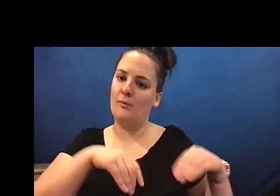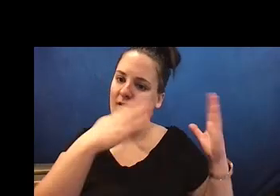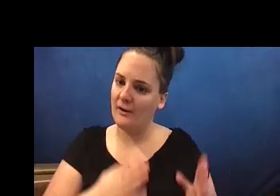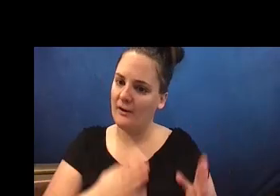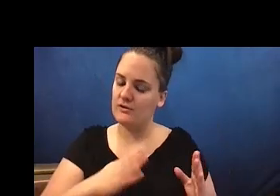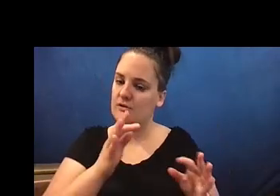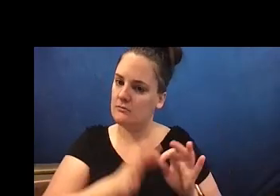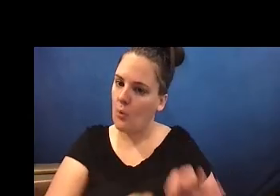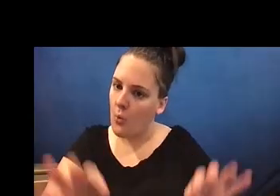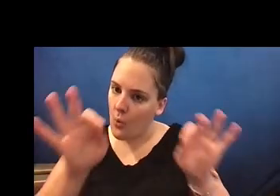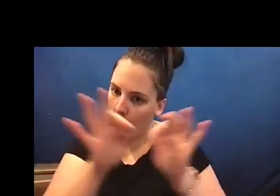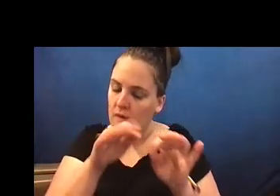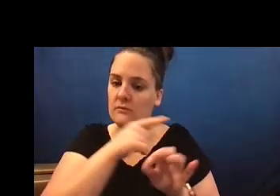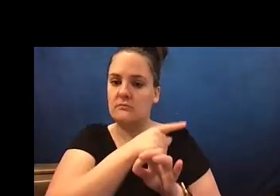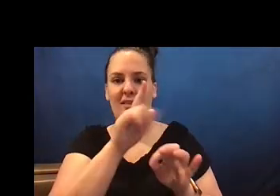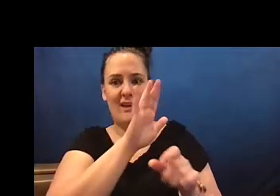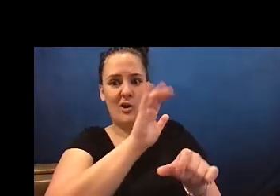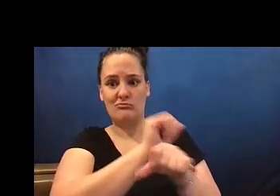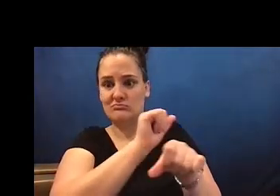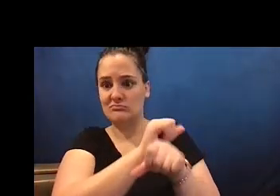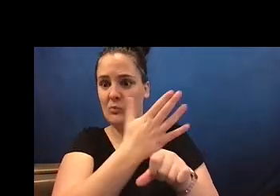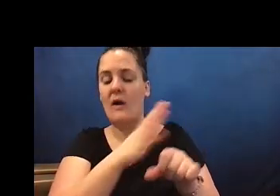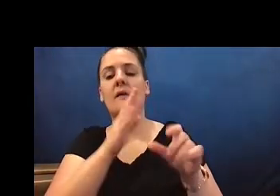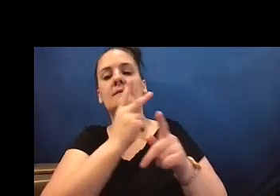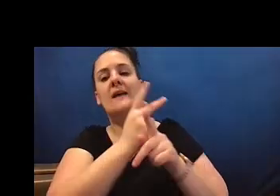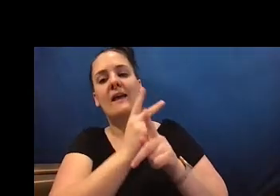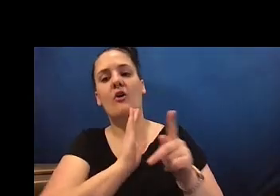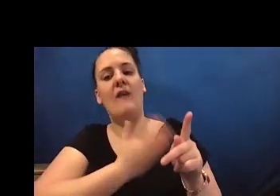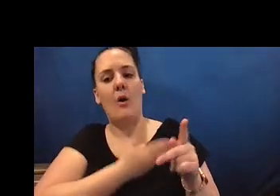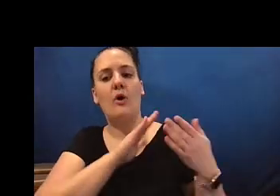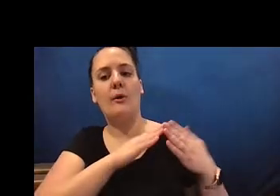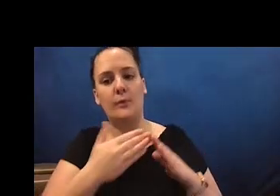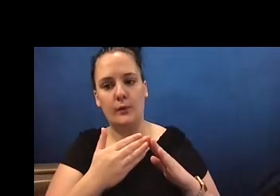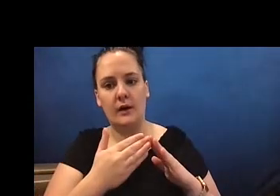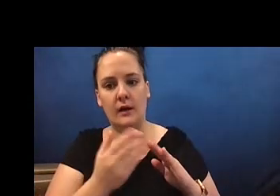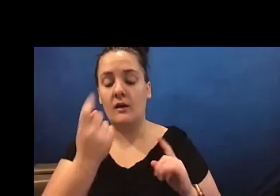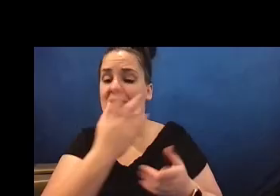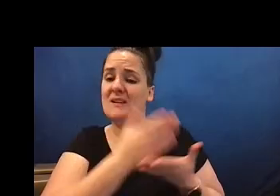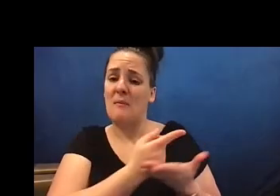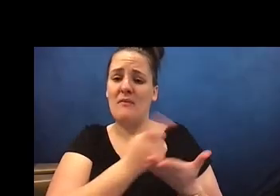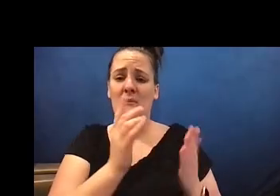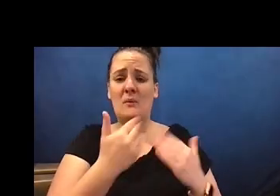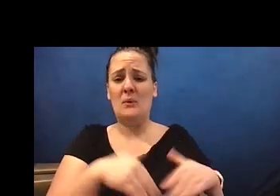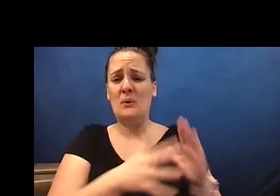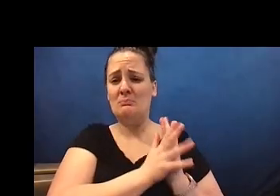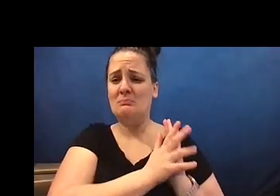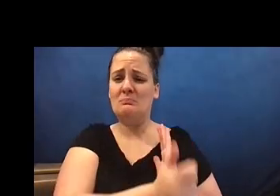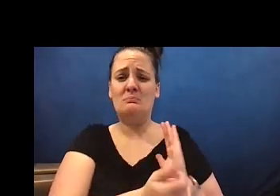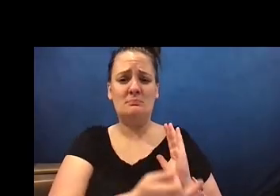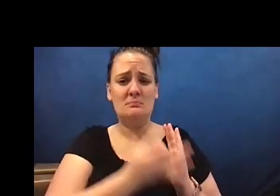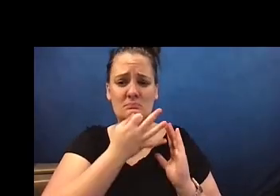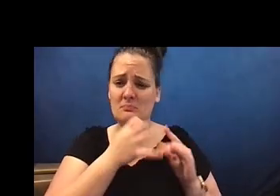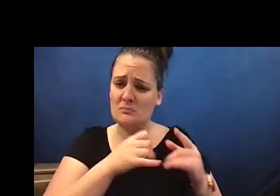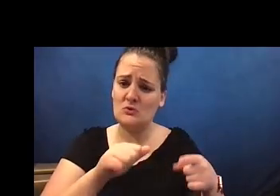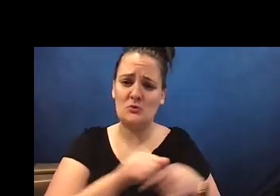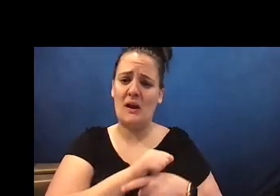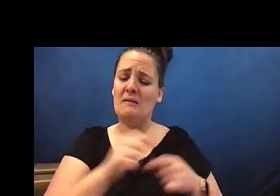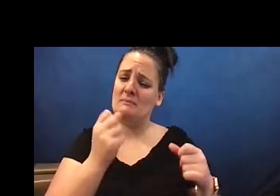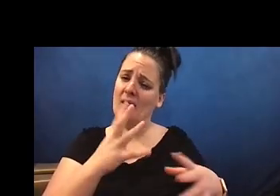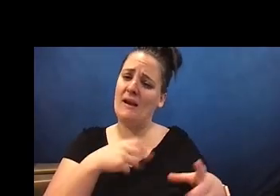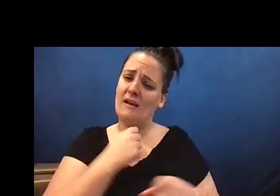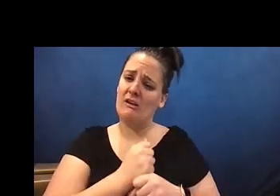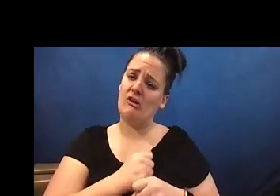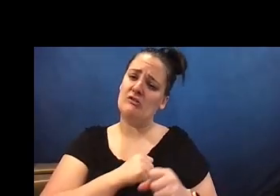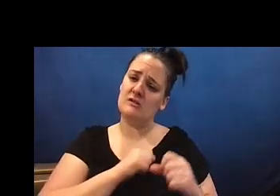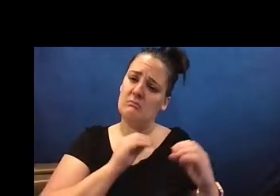play, is caring for the health of our community. And some of them highly talented, incredibly trained, and invested years